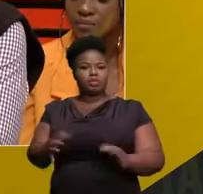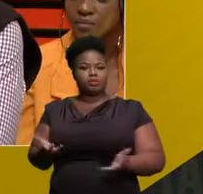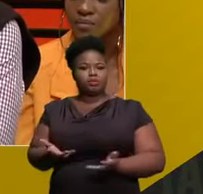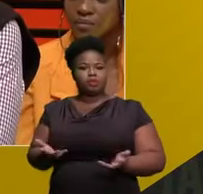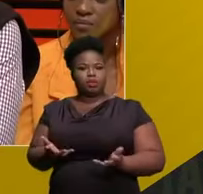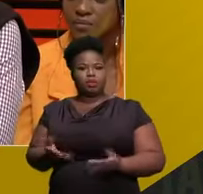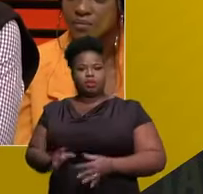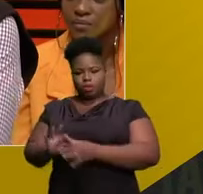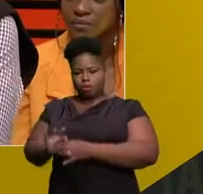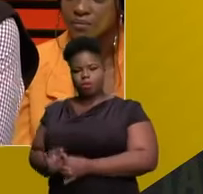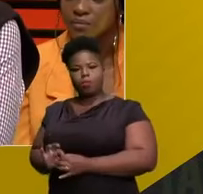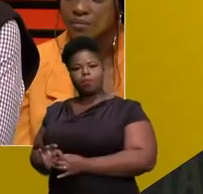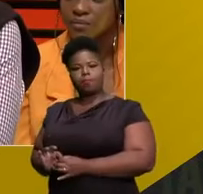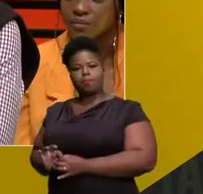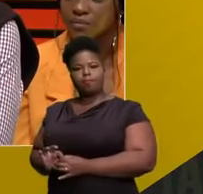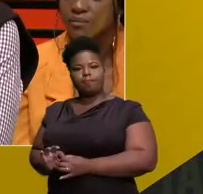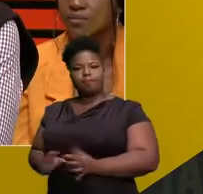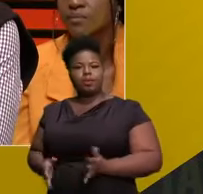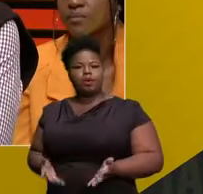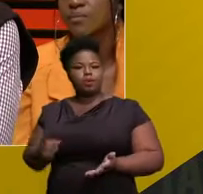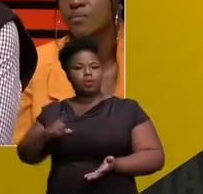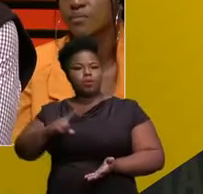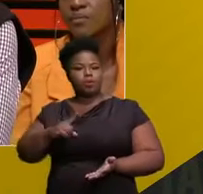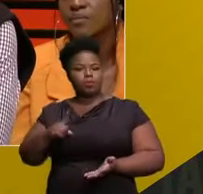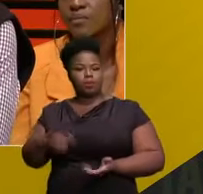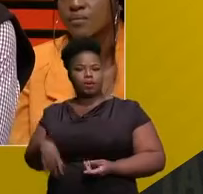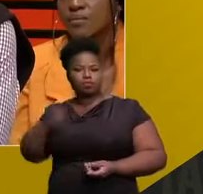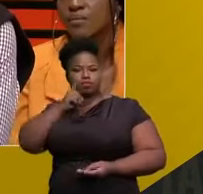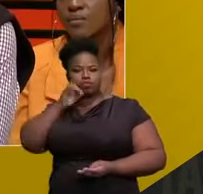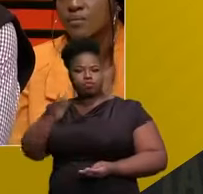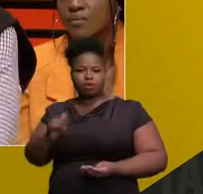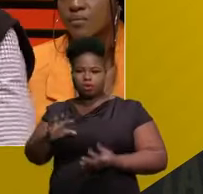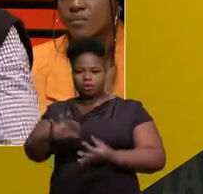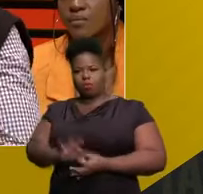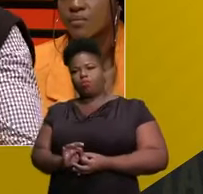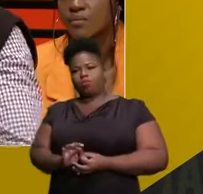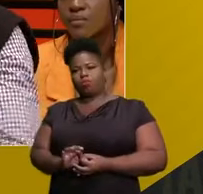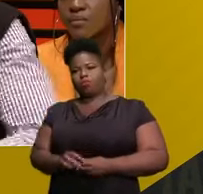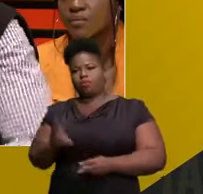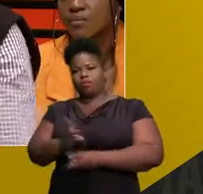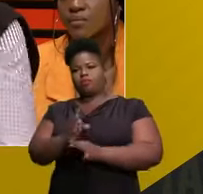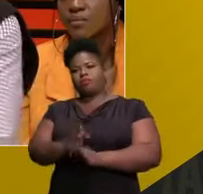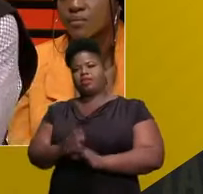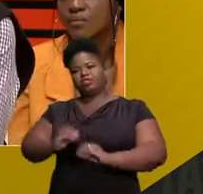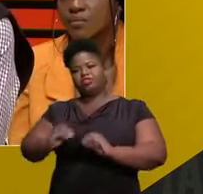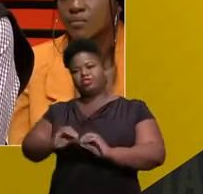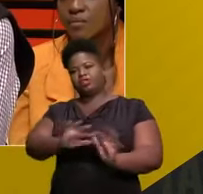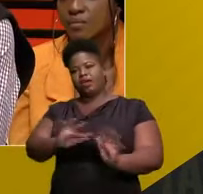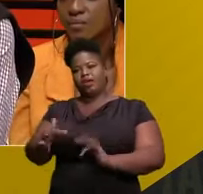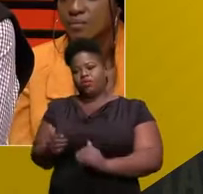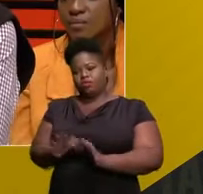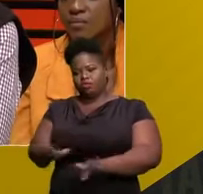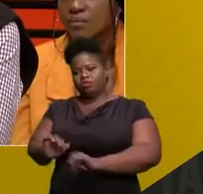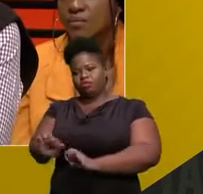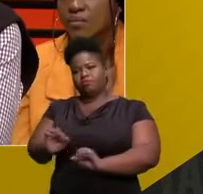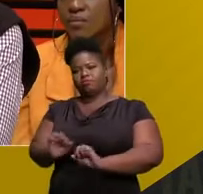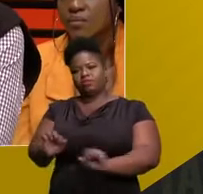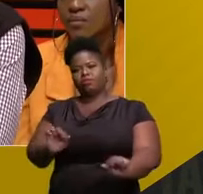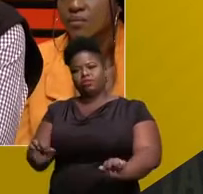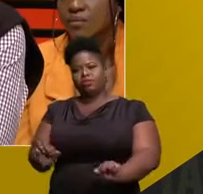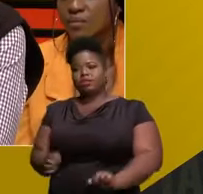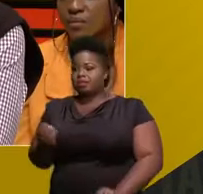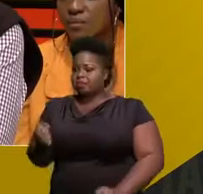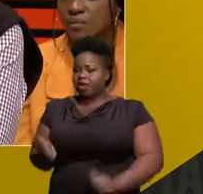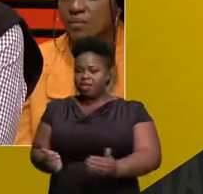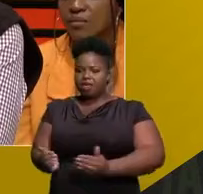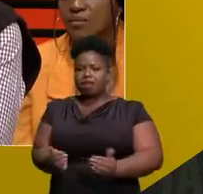Sure. Endlini, ubeke ukuthi abazali bafundisa kanjani abantwana babo ukuthi imali